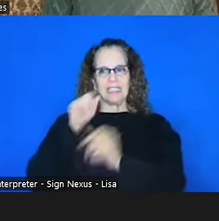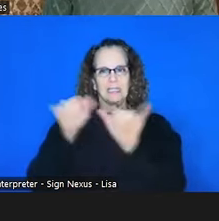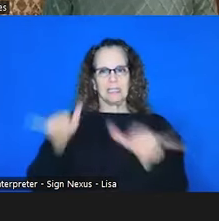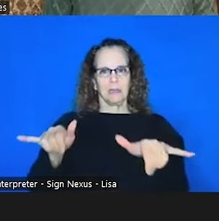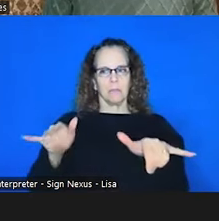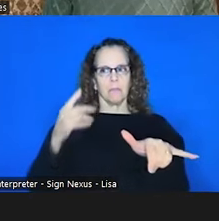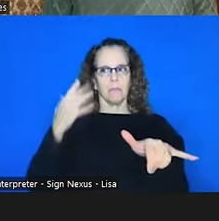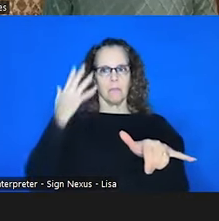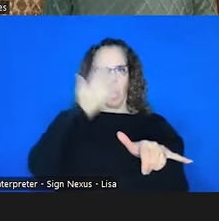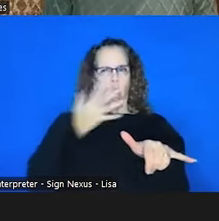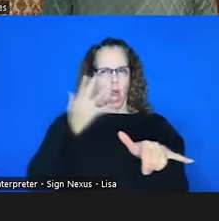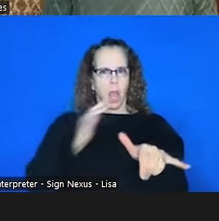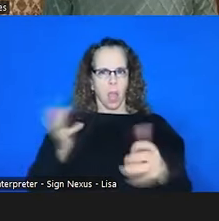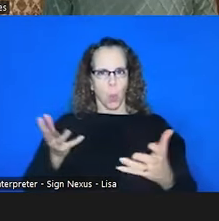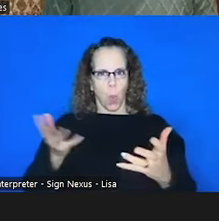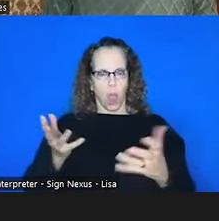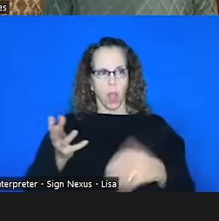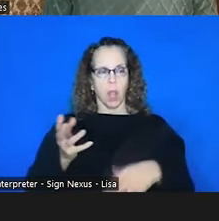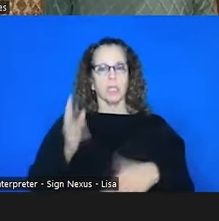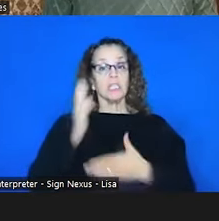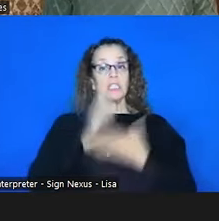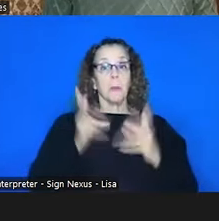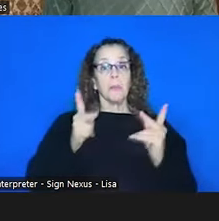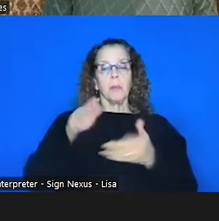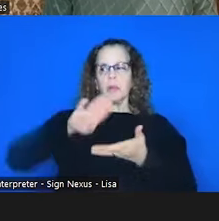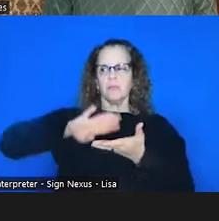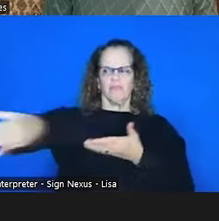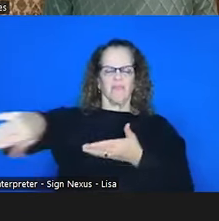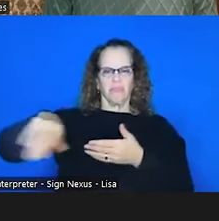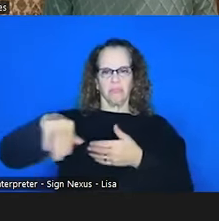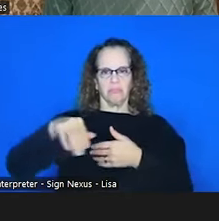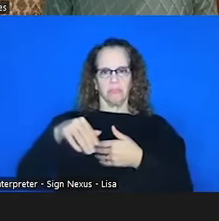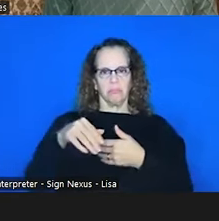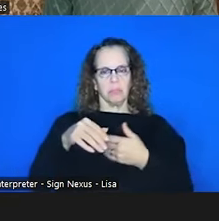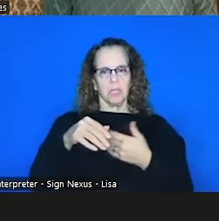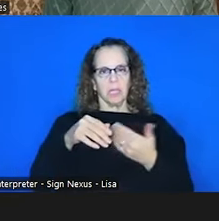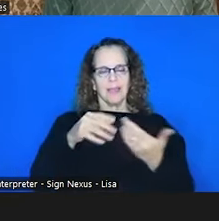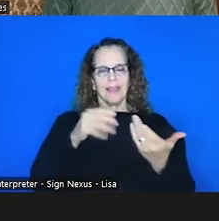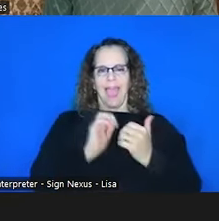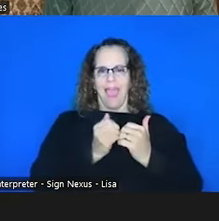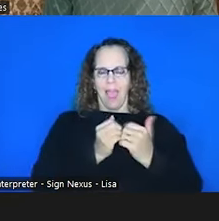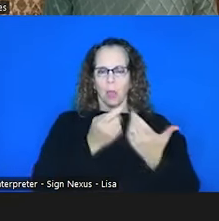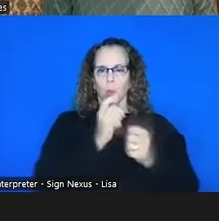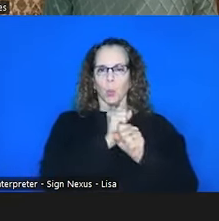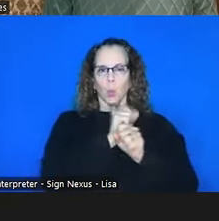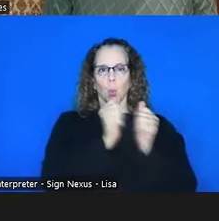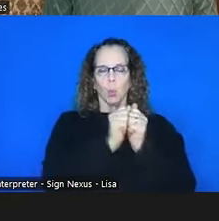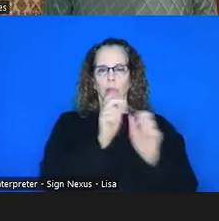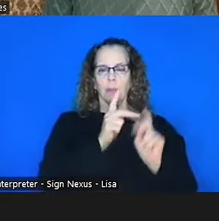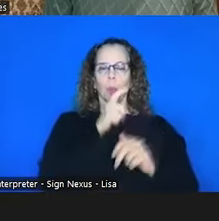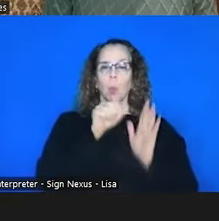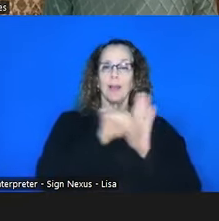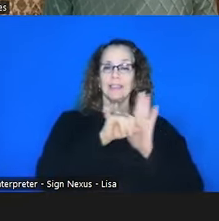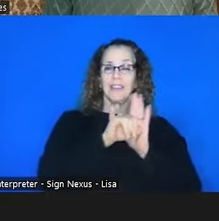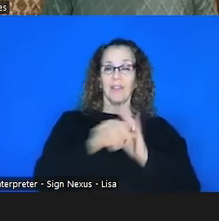being sent away, and how, and really working with individuals who identify as TGNC and BI who